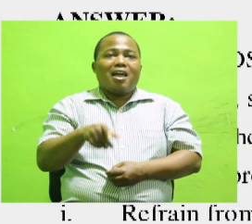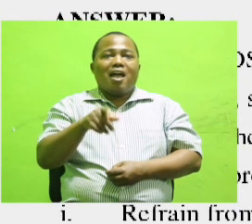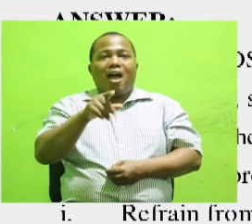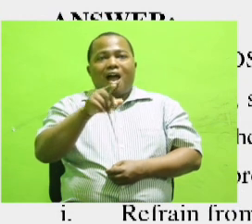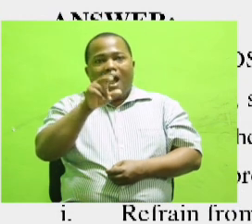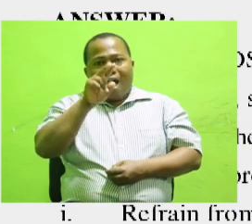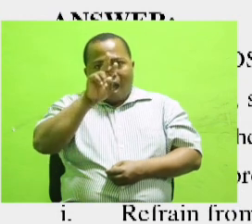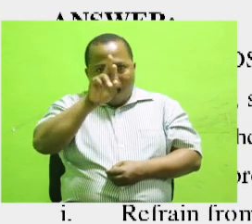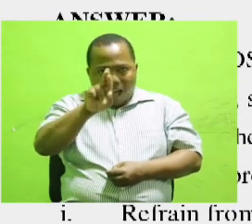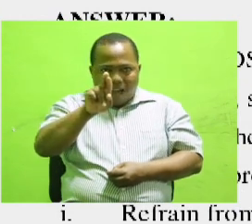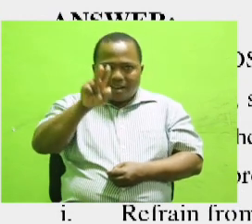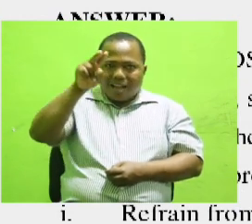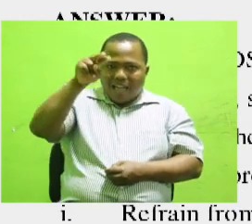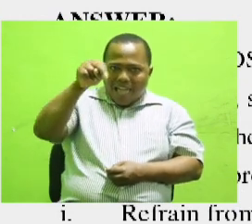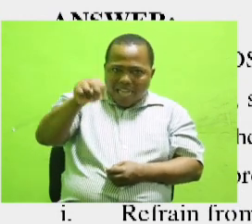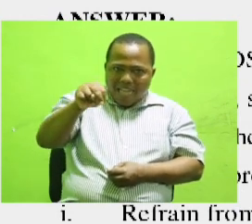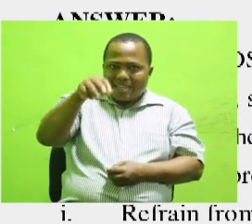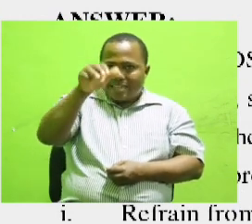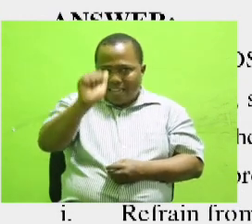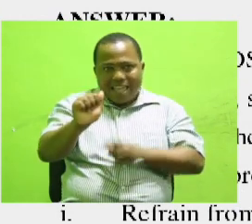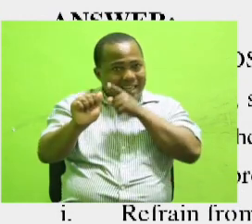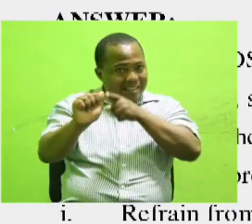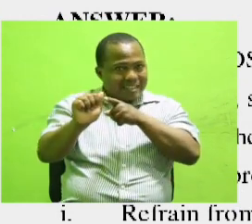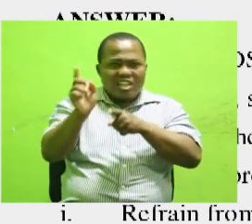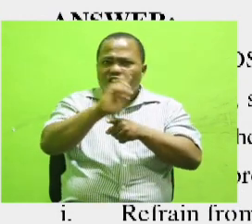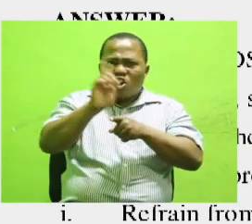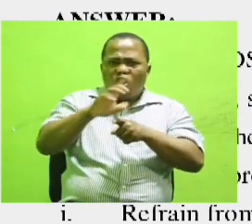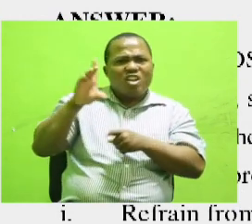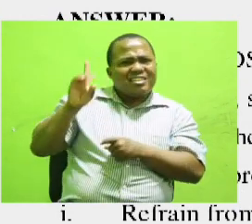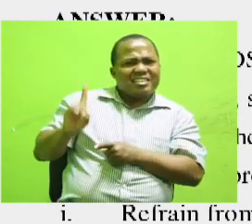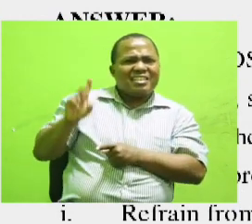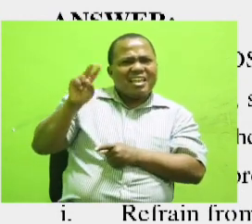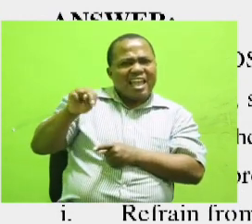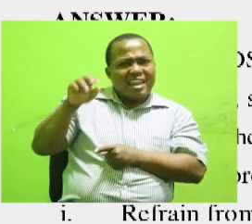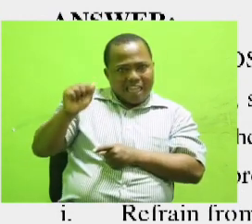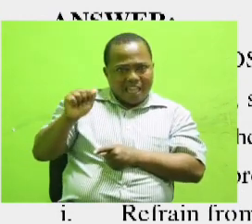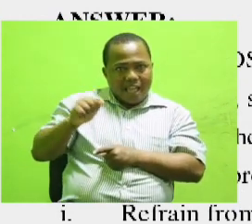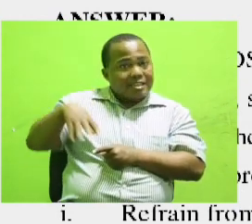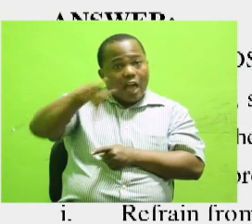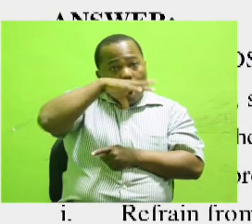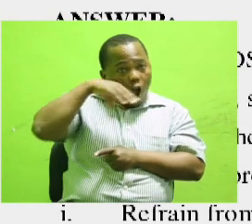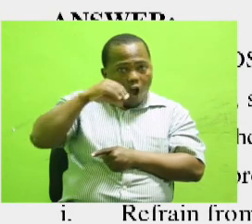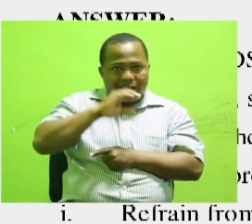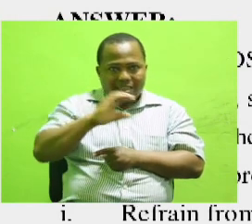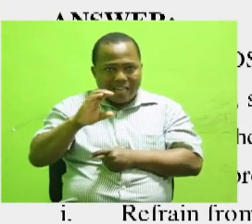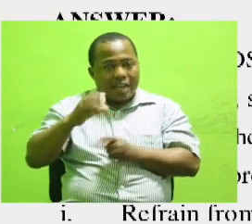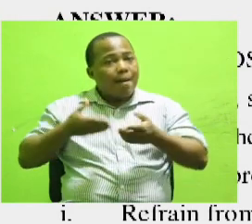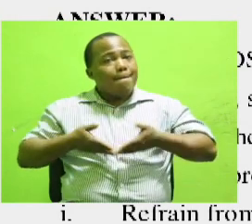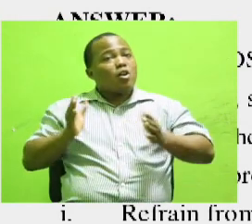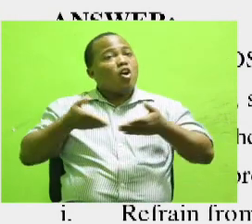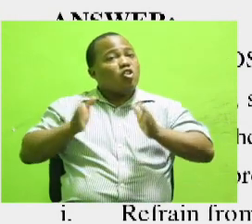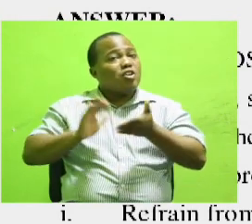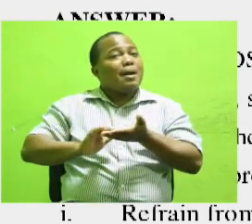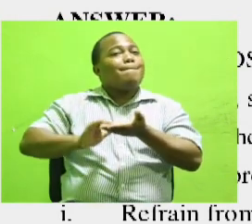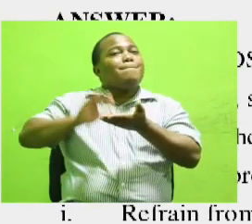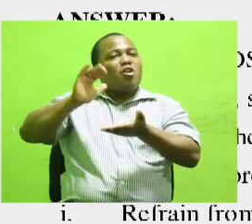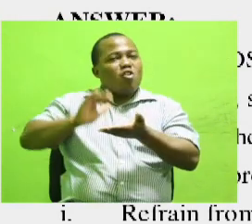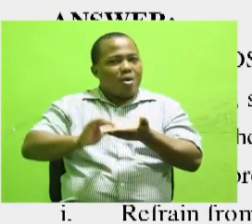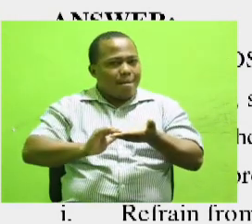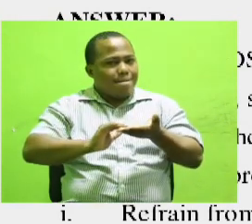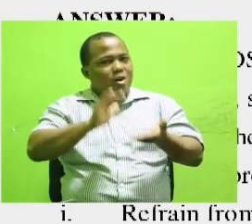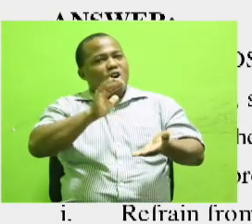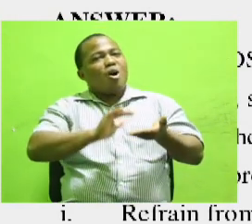DNA. So once injecting its RNA into the host cell, the host cells begins producing more and more